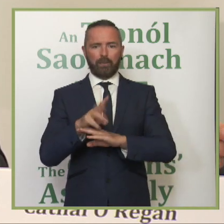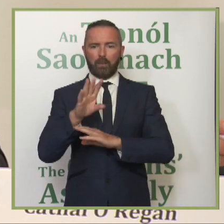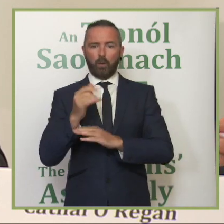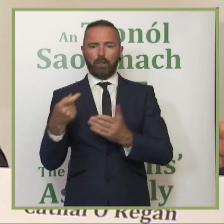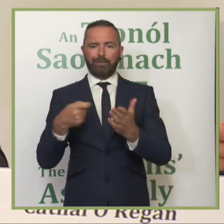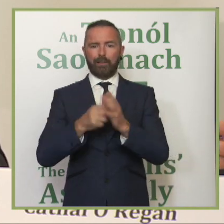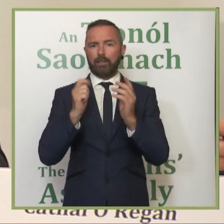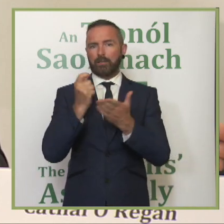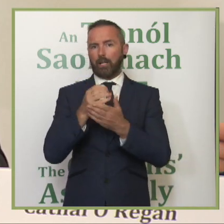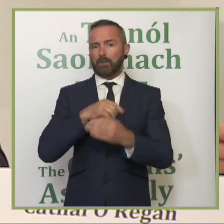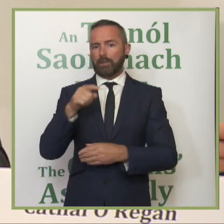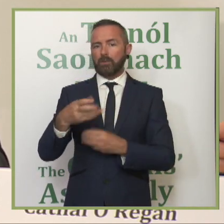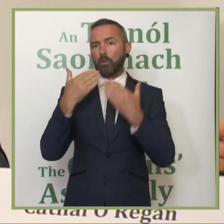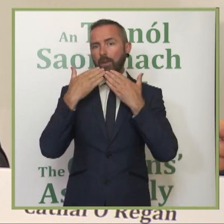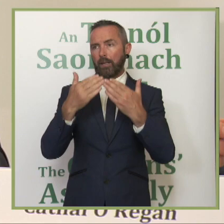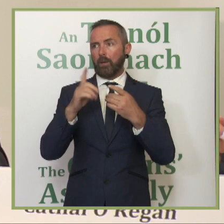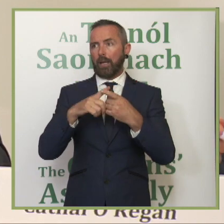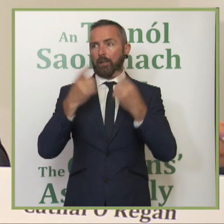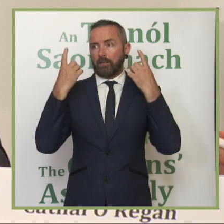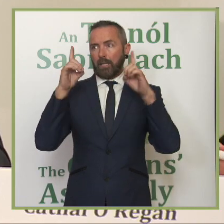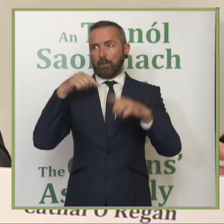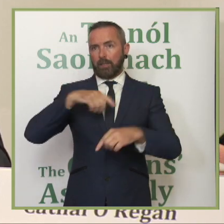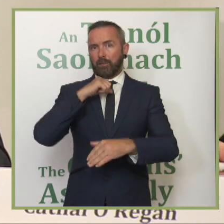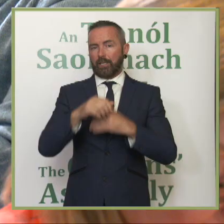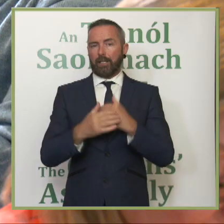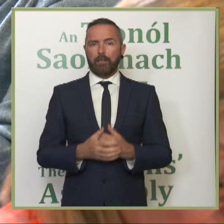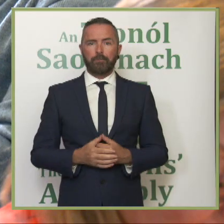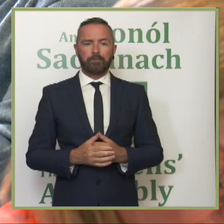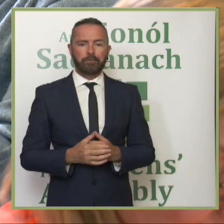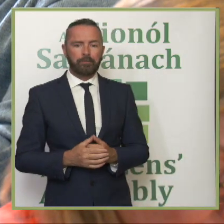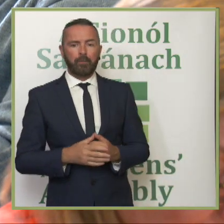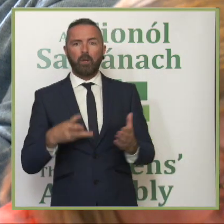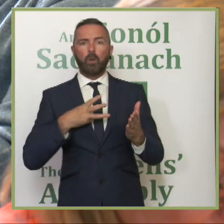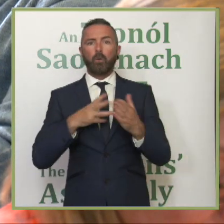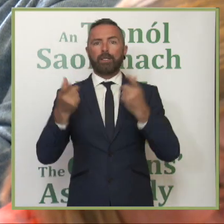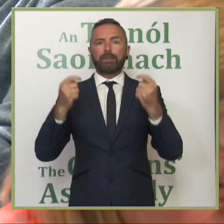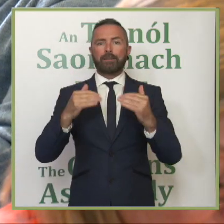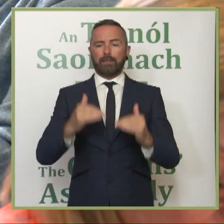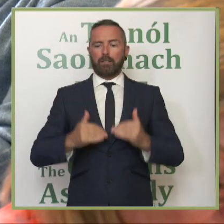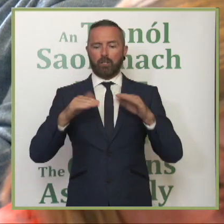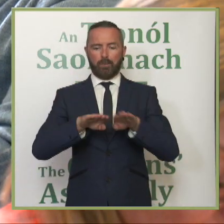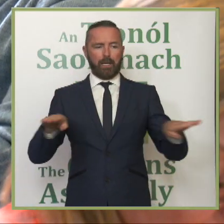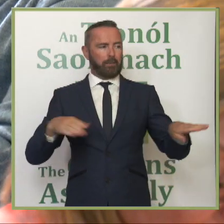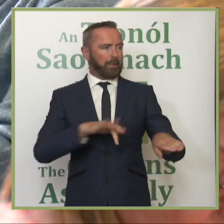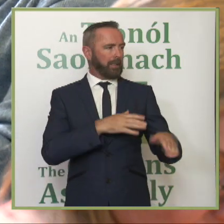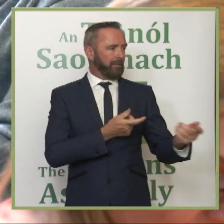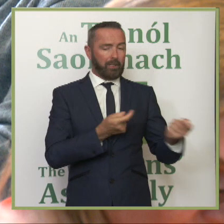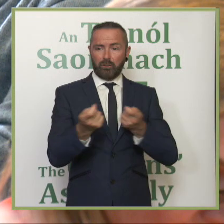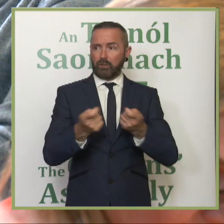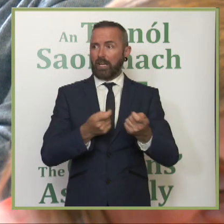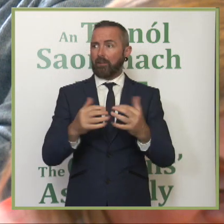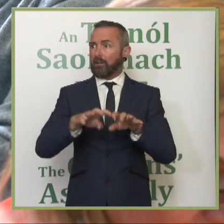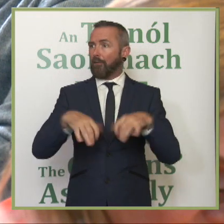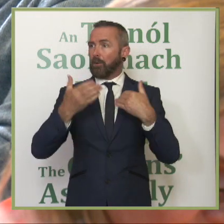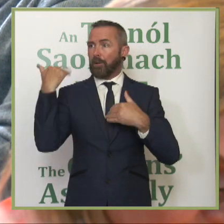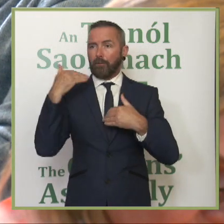thanks for putting your time, and it certainly was demonstrated. As you sit at the top of the table here, you can see it. I've chaired conferences, I've been at conferences. You know